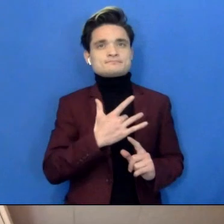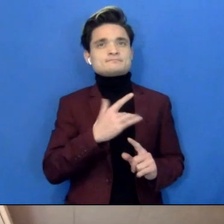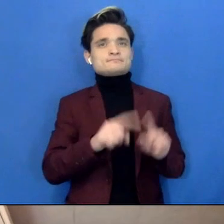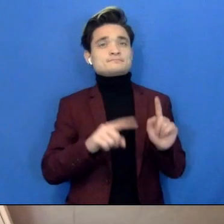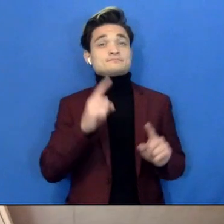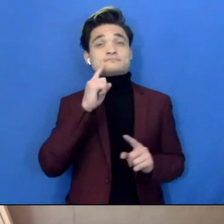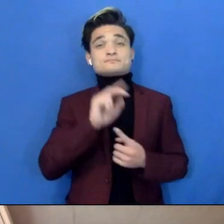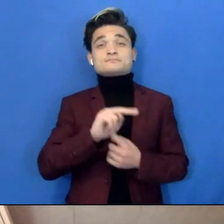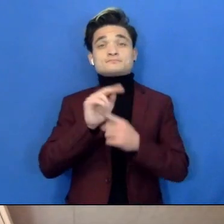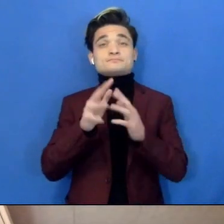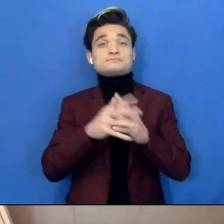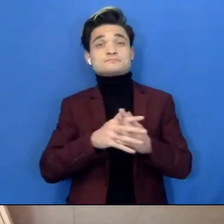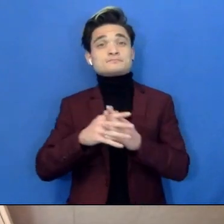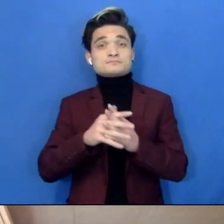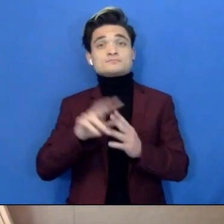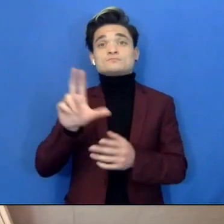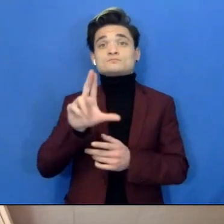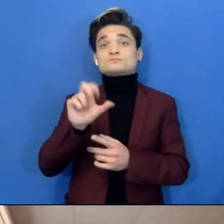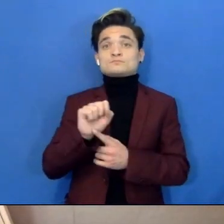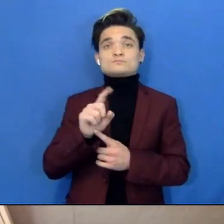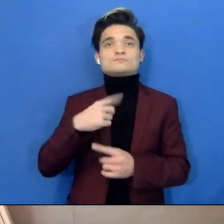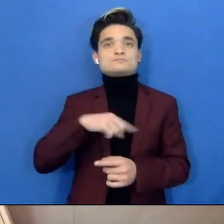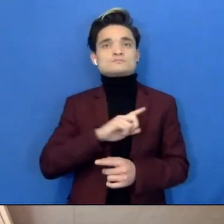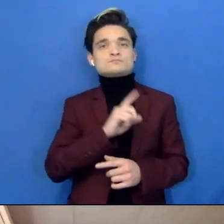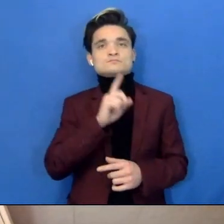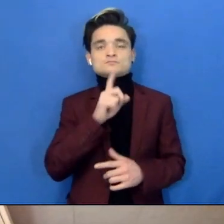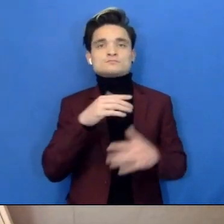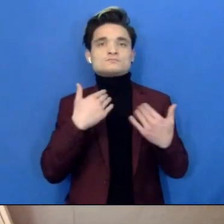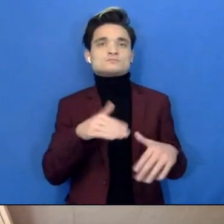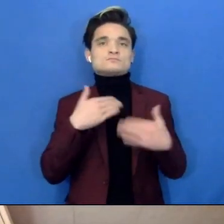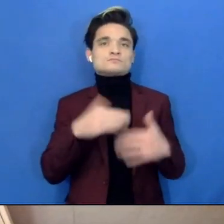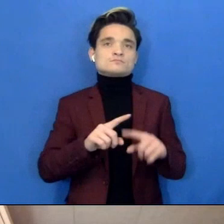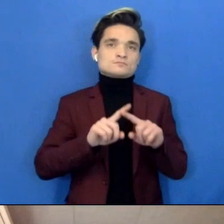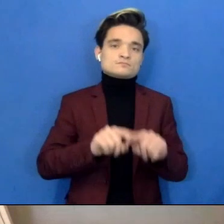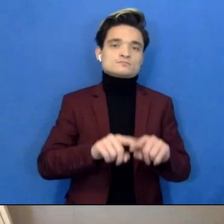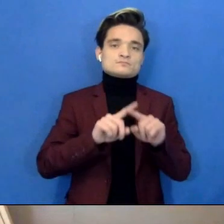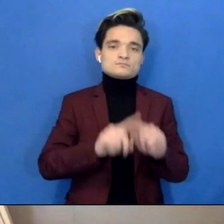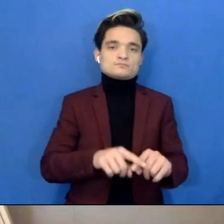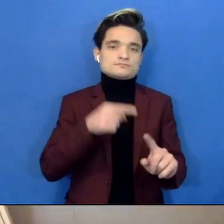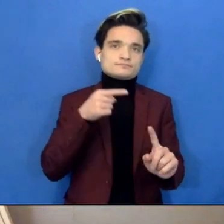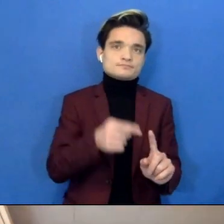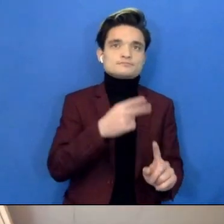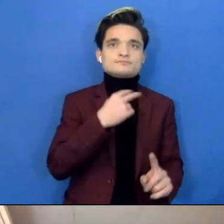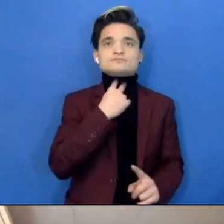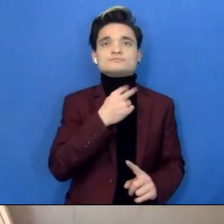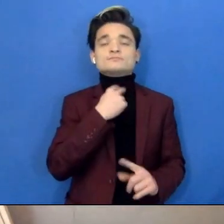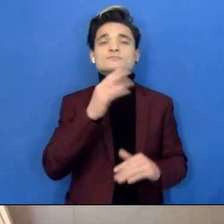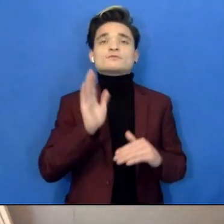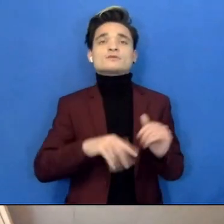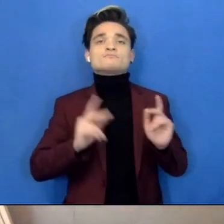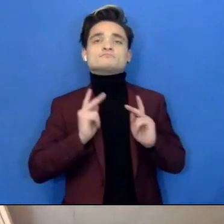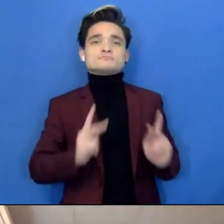think we rely on the verbal more than we do the physical. I think Felipe can speak to the physical, so I'll try to save